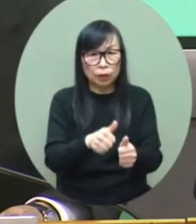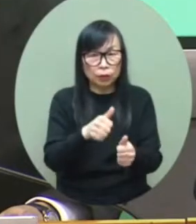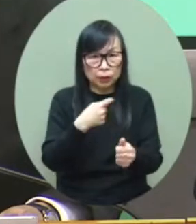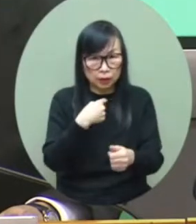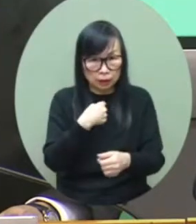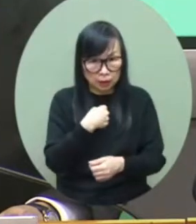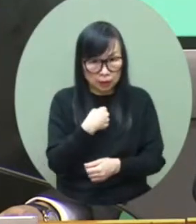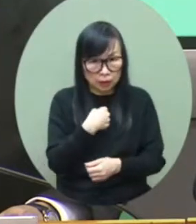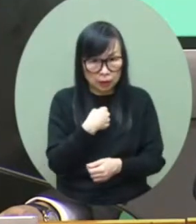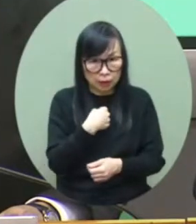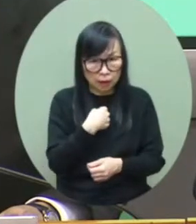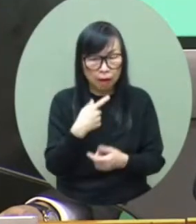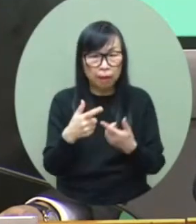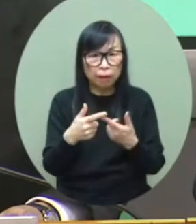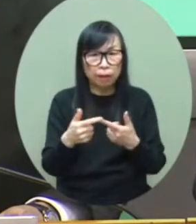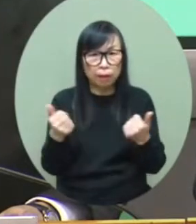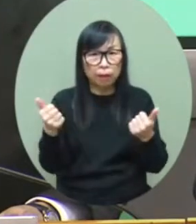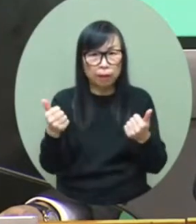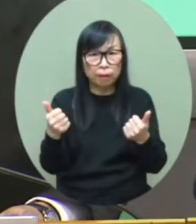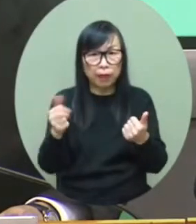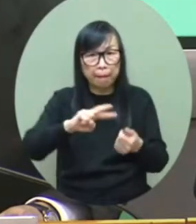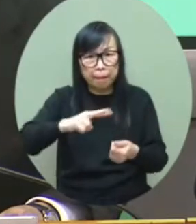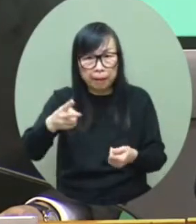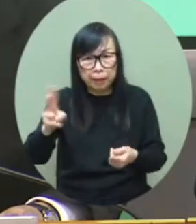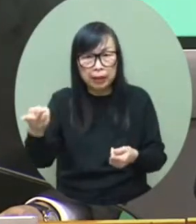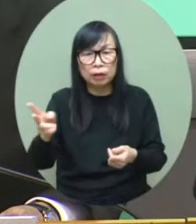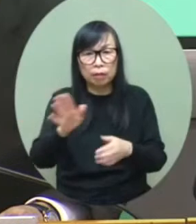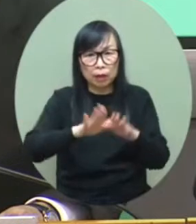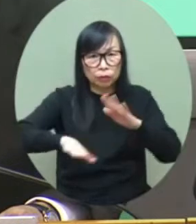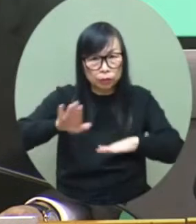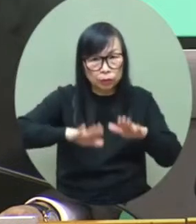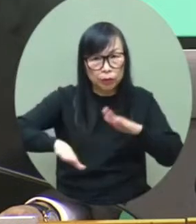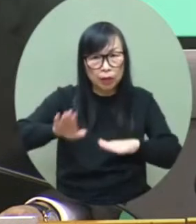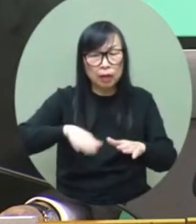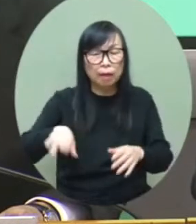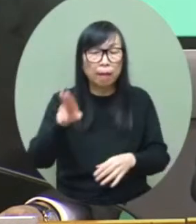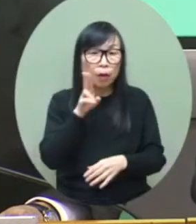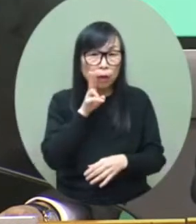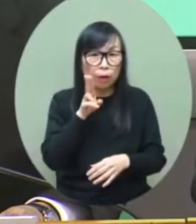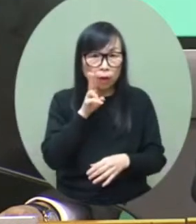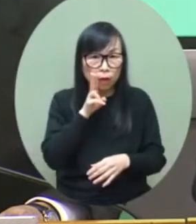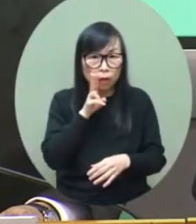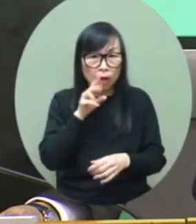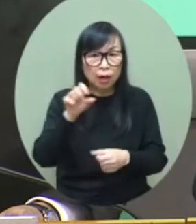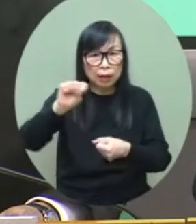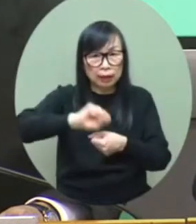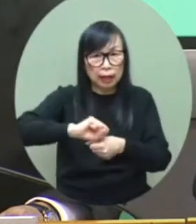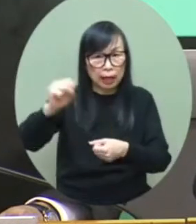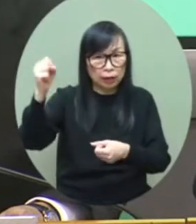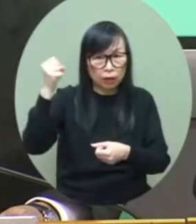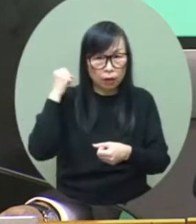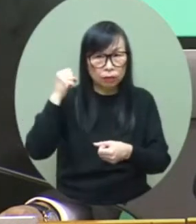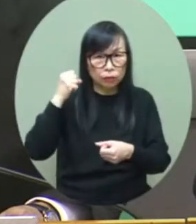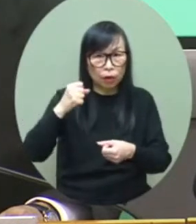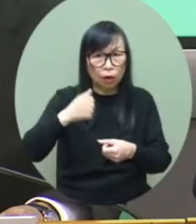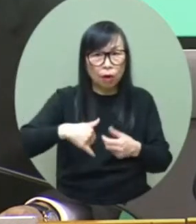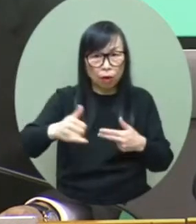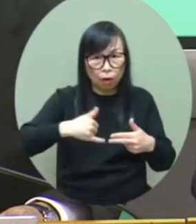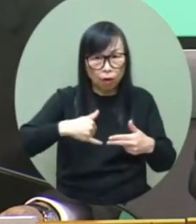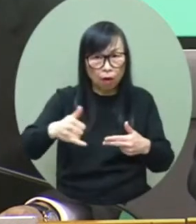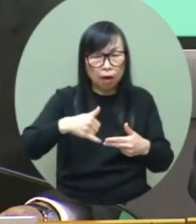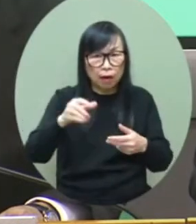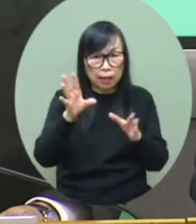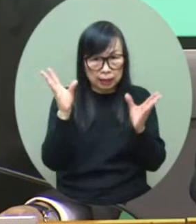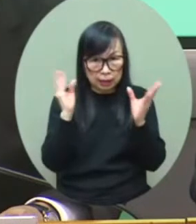relevant authorities on the mainland. We have also made adjustments and responded